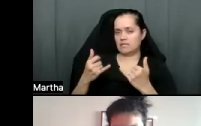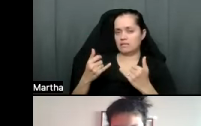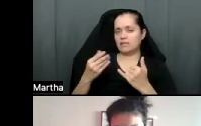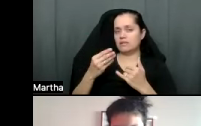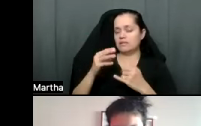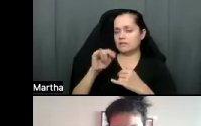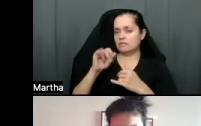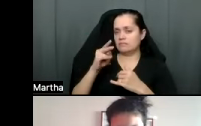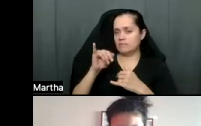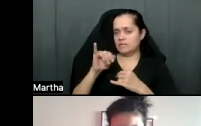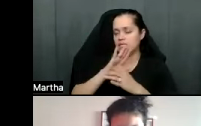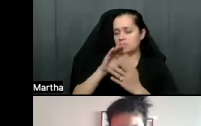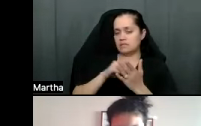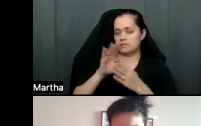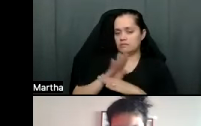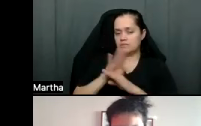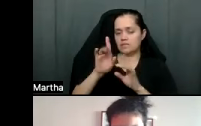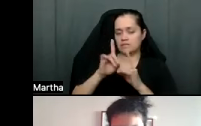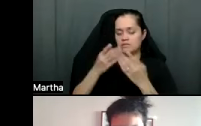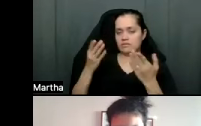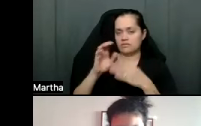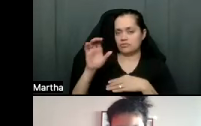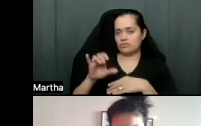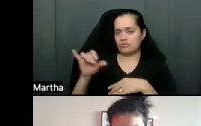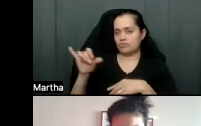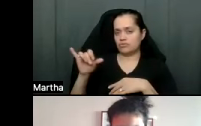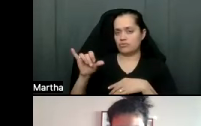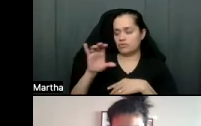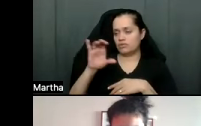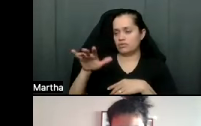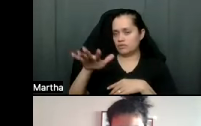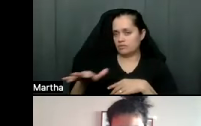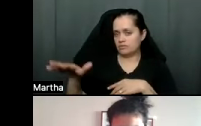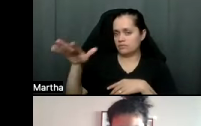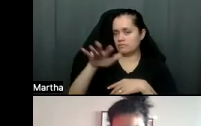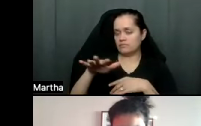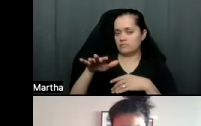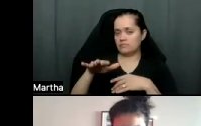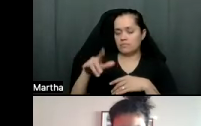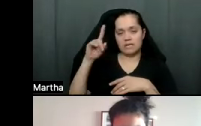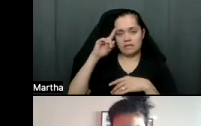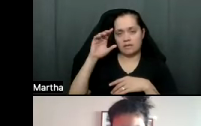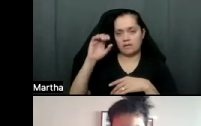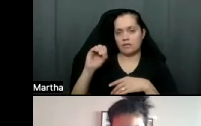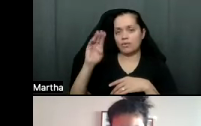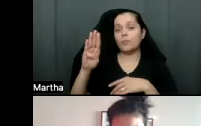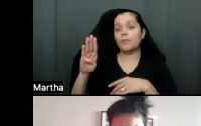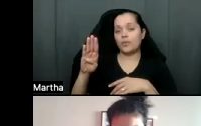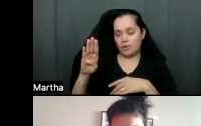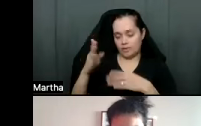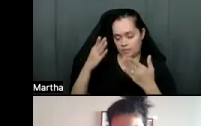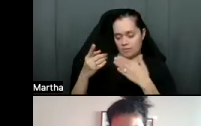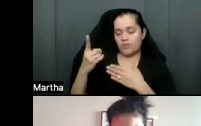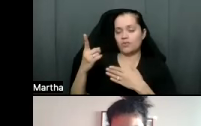mini central business districts in Chicago, in the Chicago metropolitan area. I think Oak Brook may be one